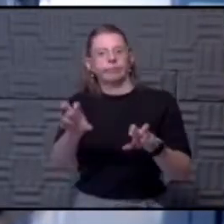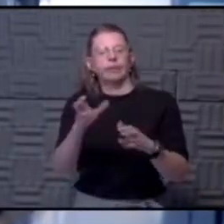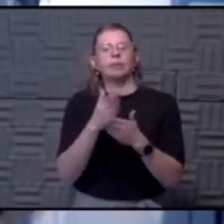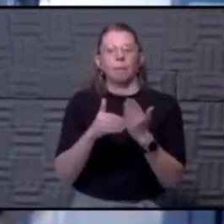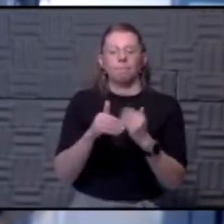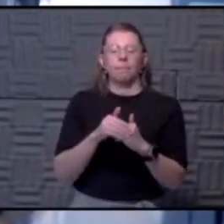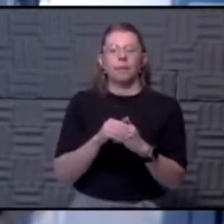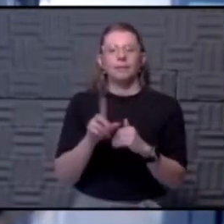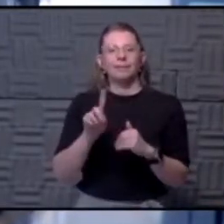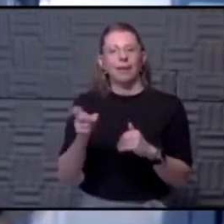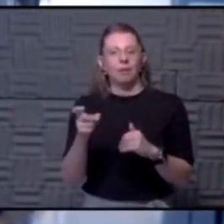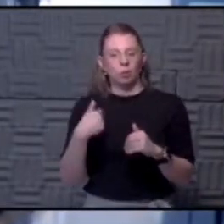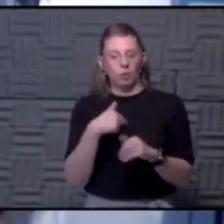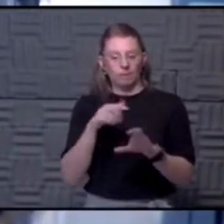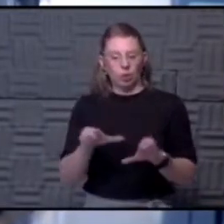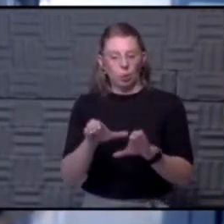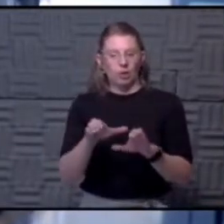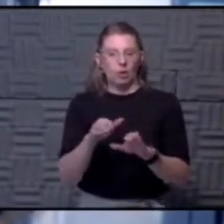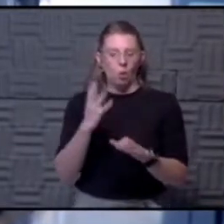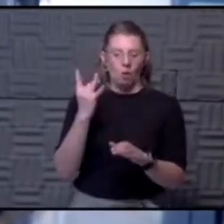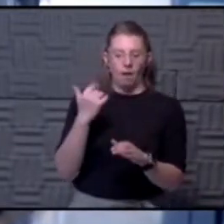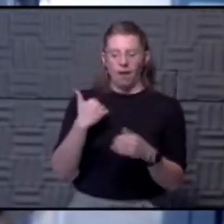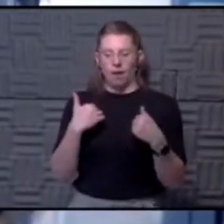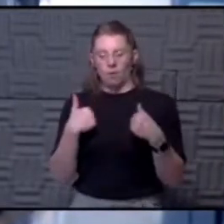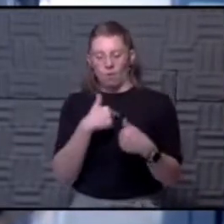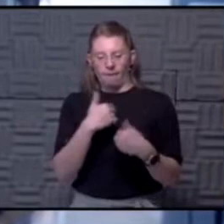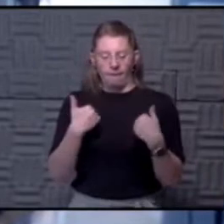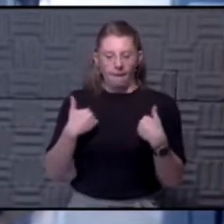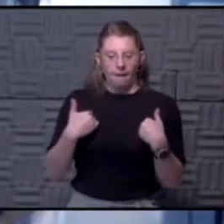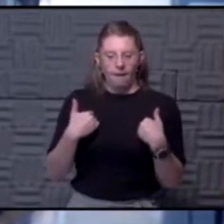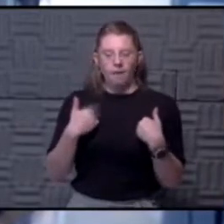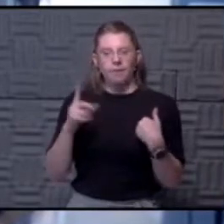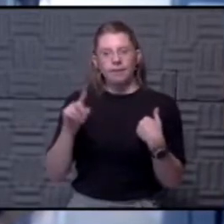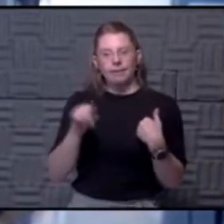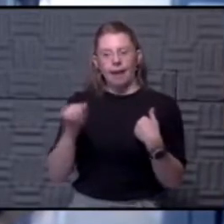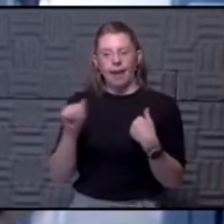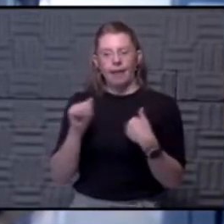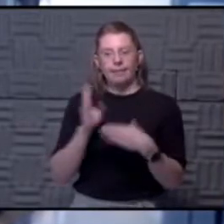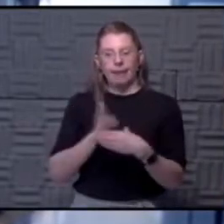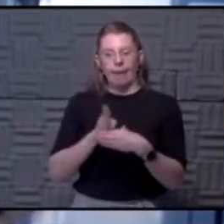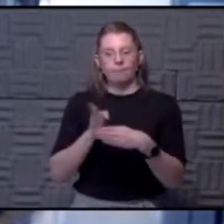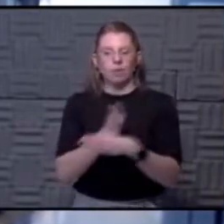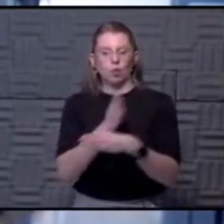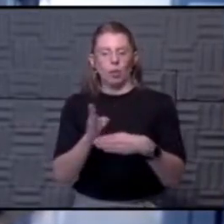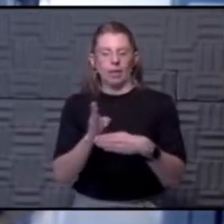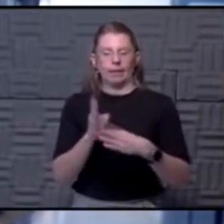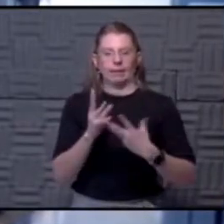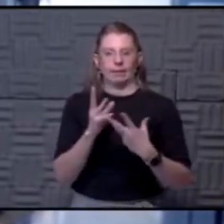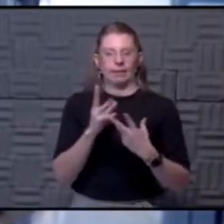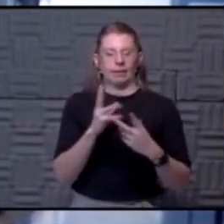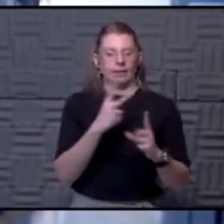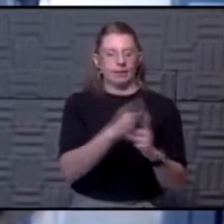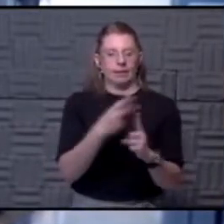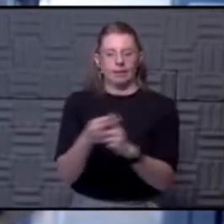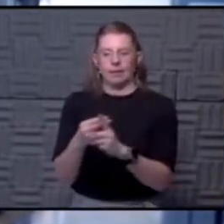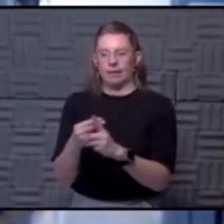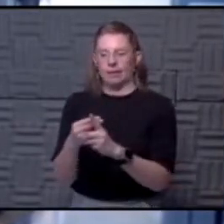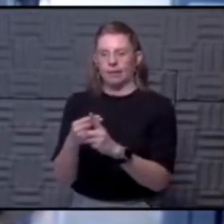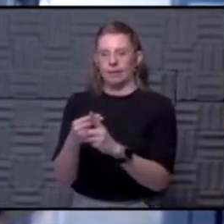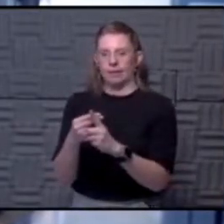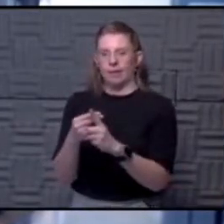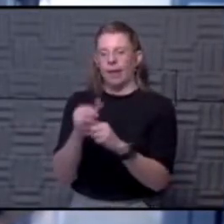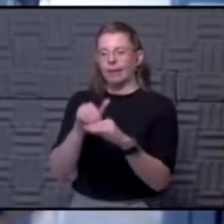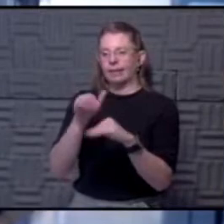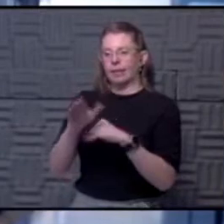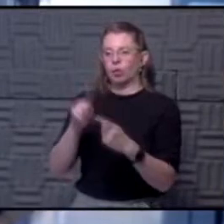diagnostic that we've been doing to figure out why we have a data gap between the number of doses administered and the number of doses that have been sent